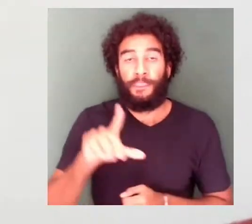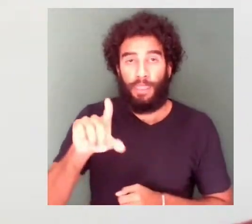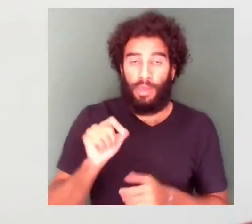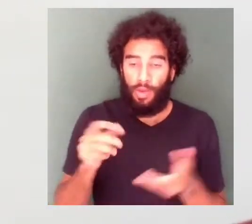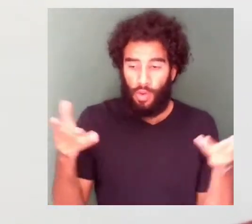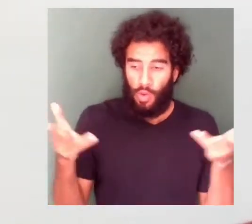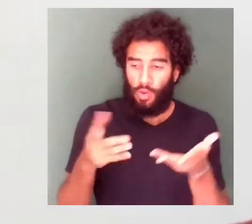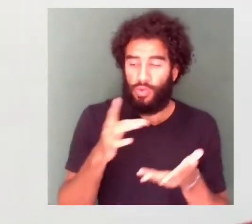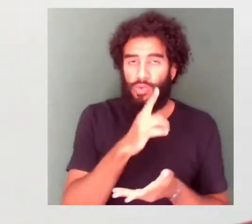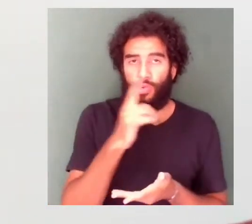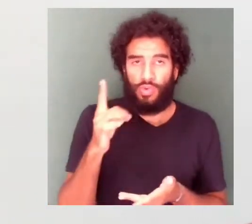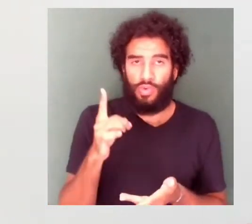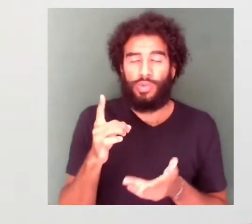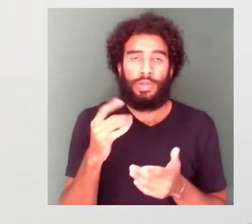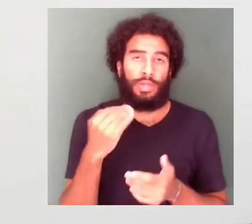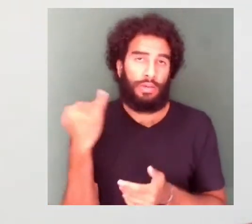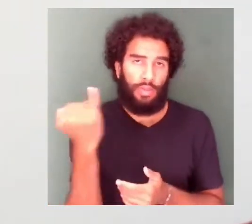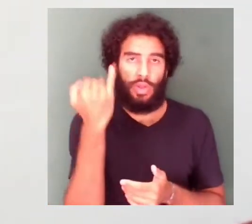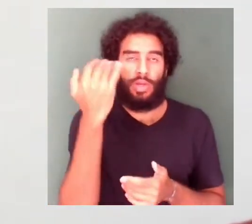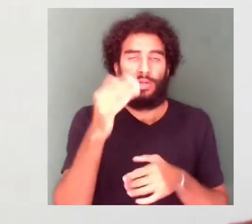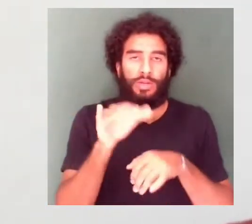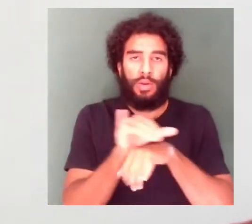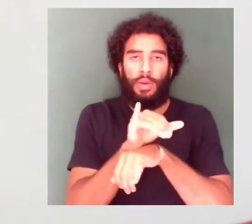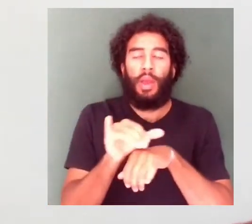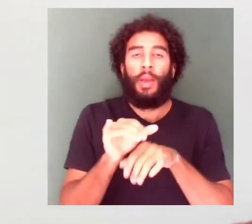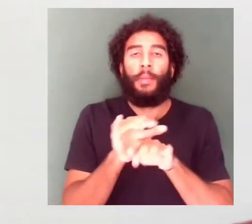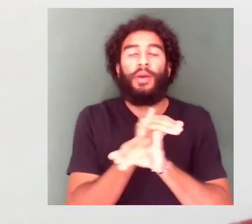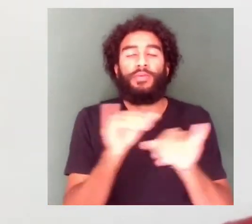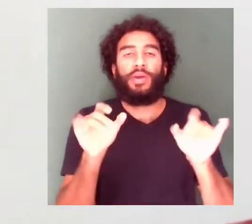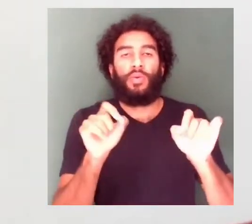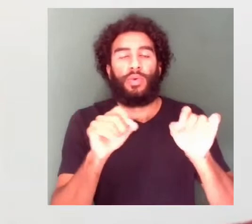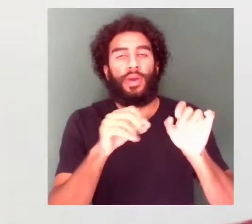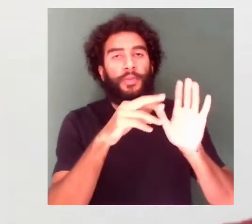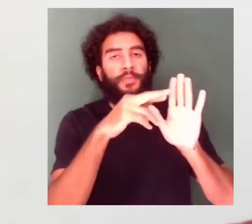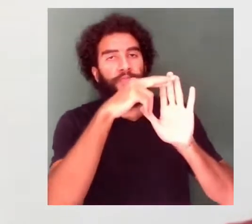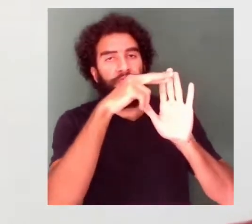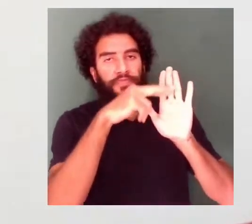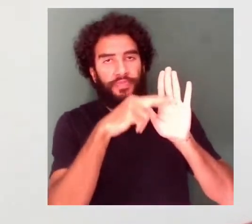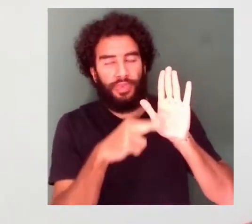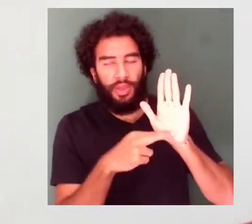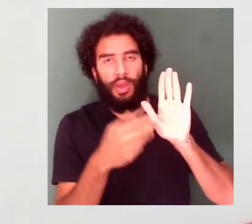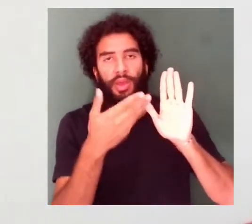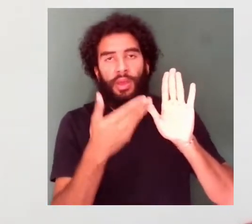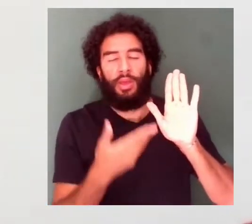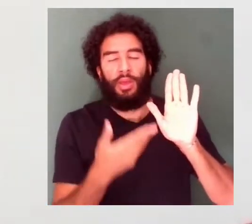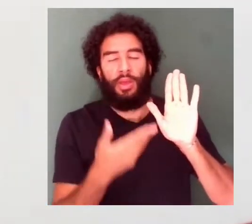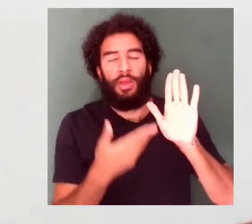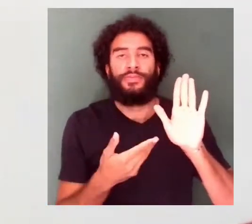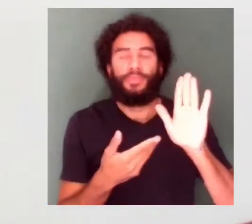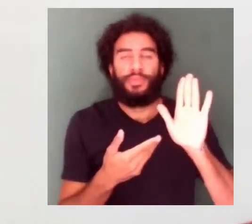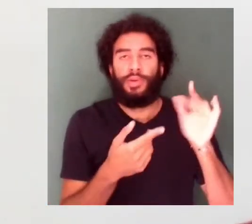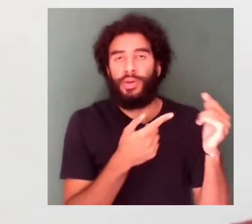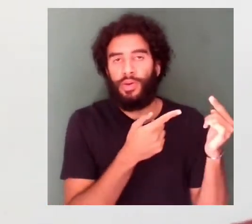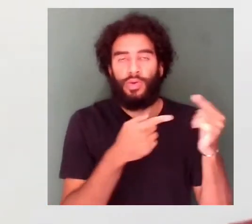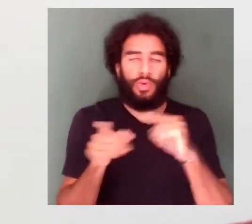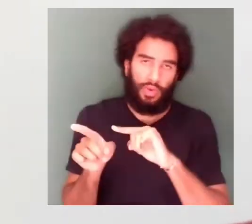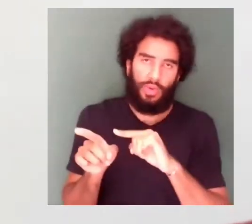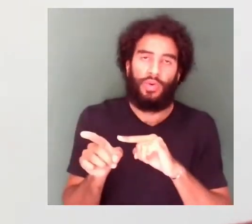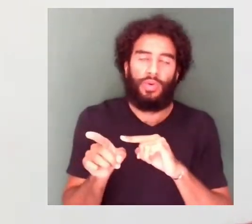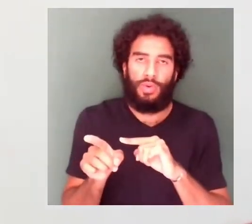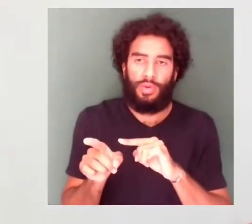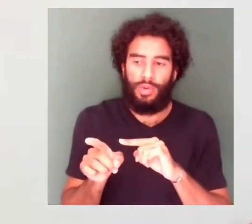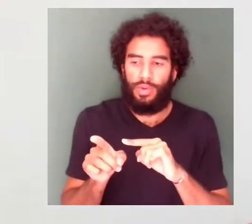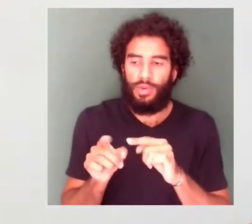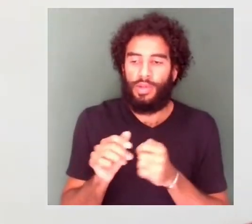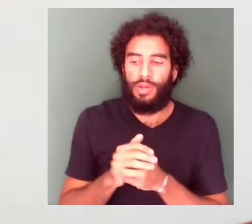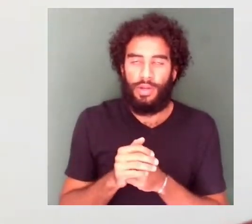all children. This is a very important day today with very important people here to make forward